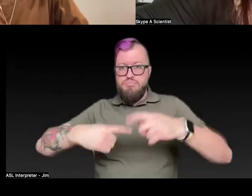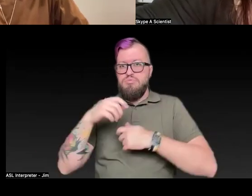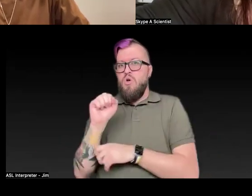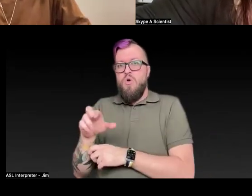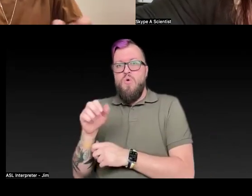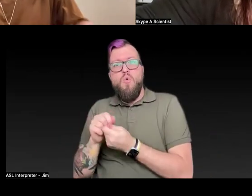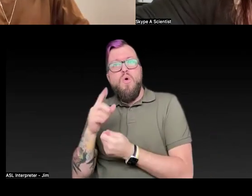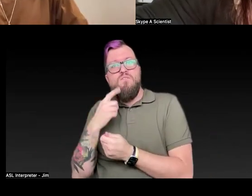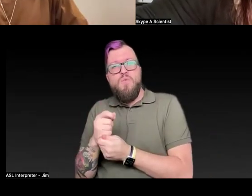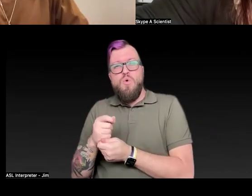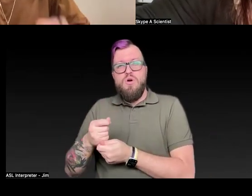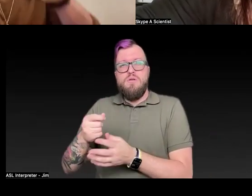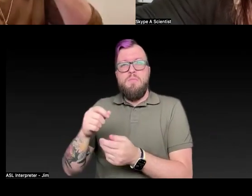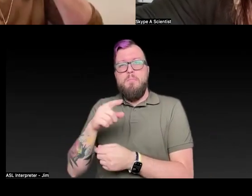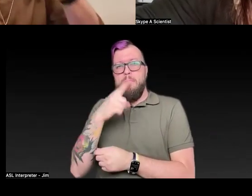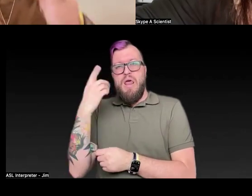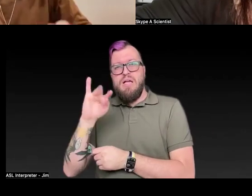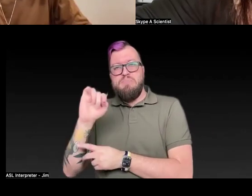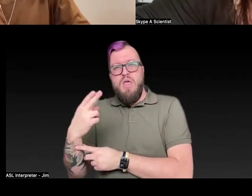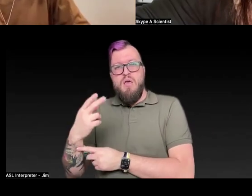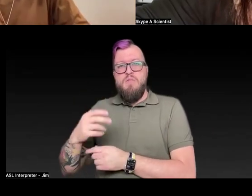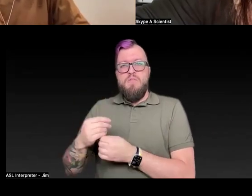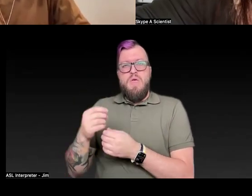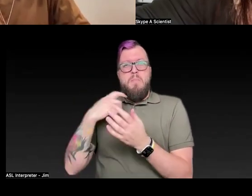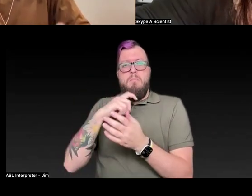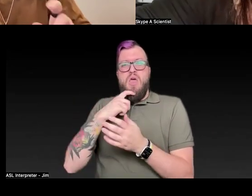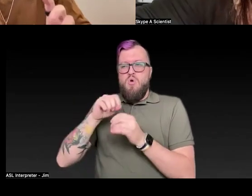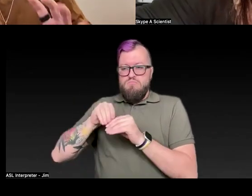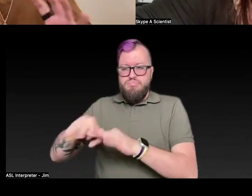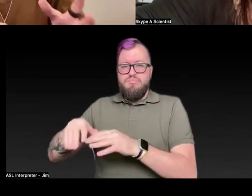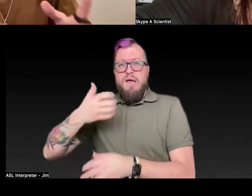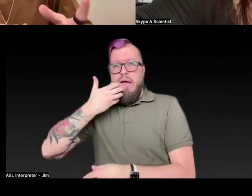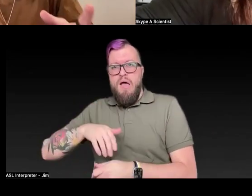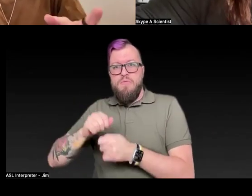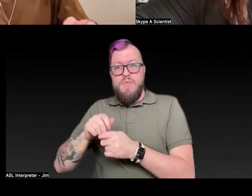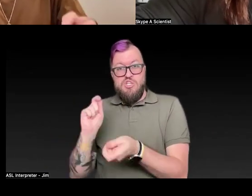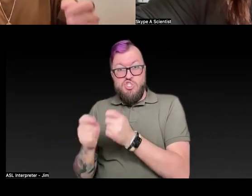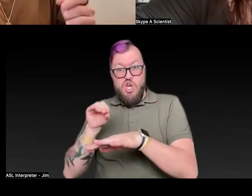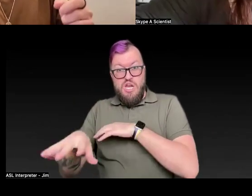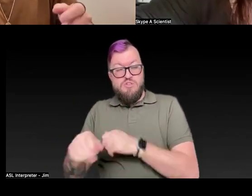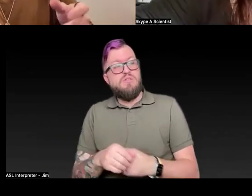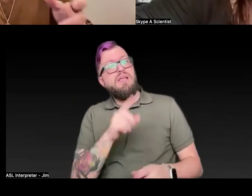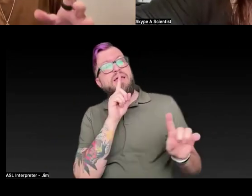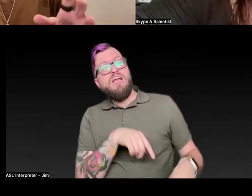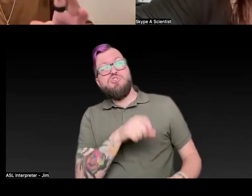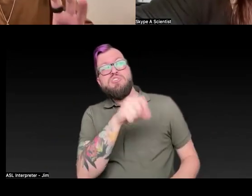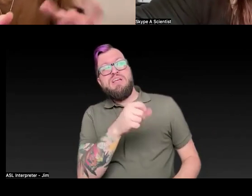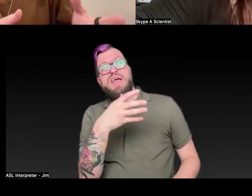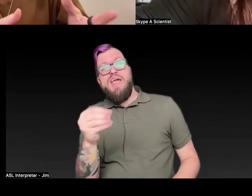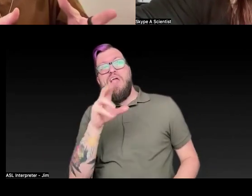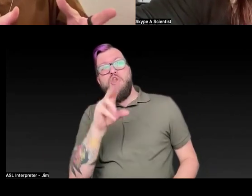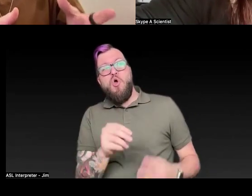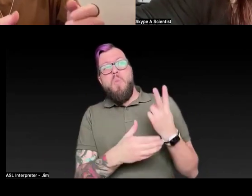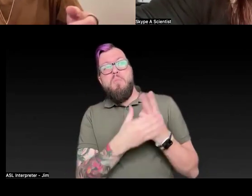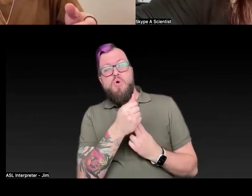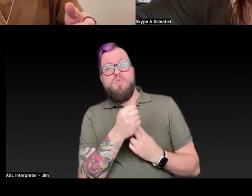today? Yeah, no, that's a fantastic question. So, the answer is yes and no. So around